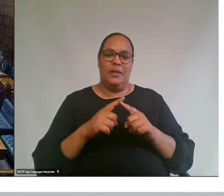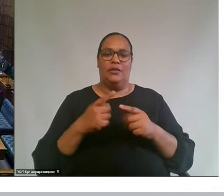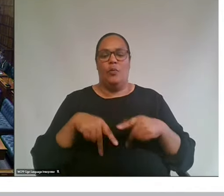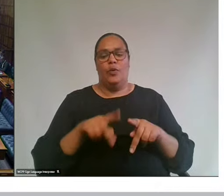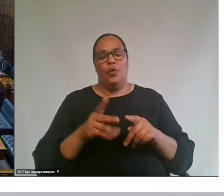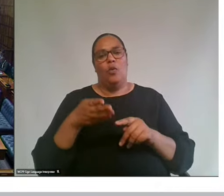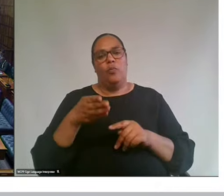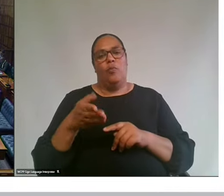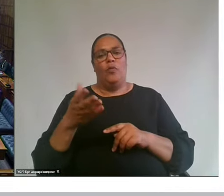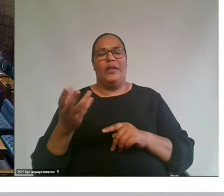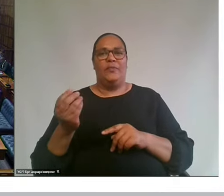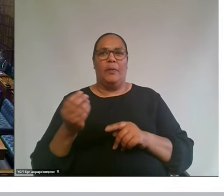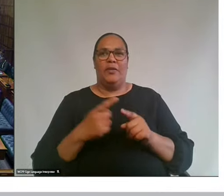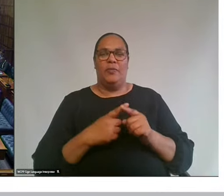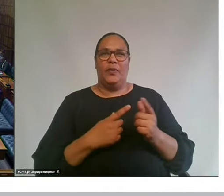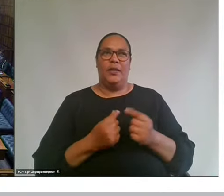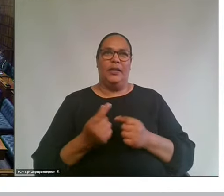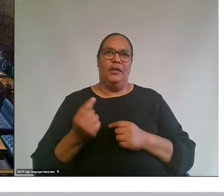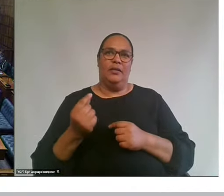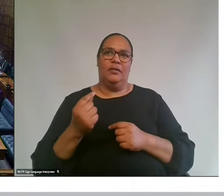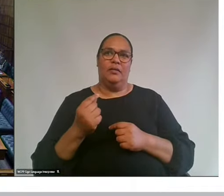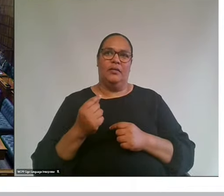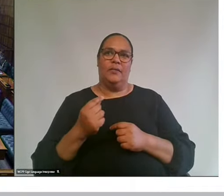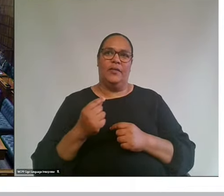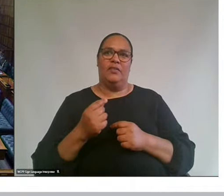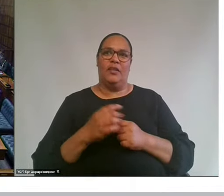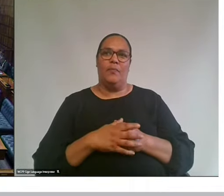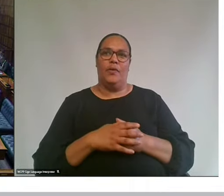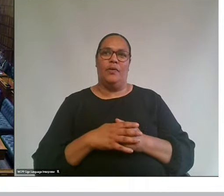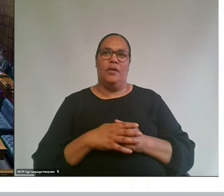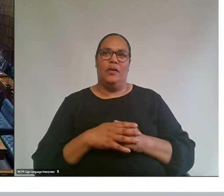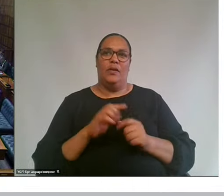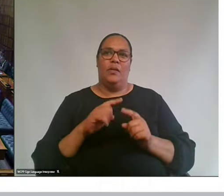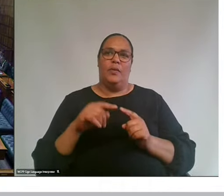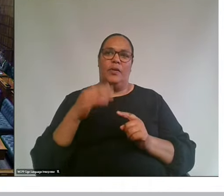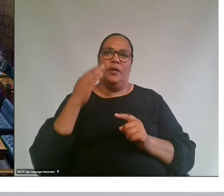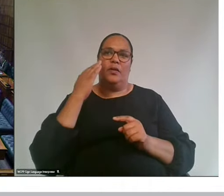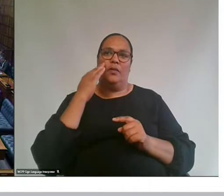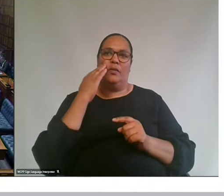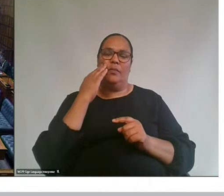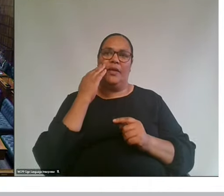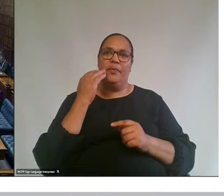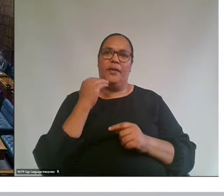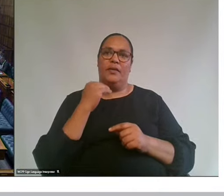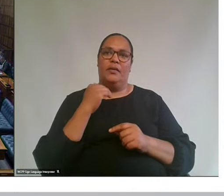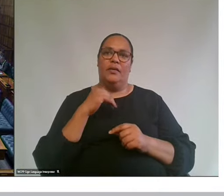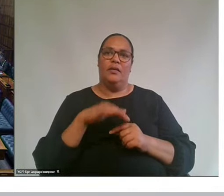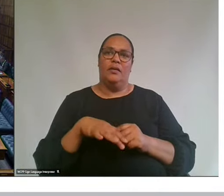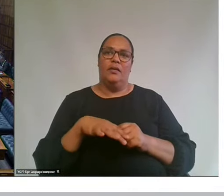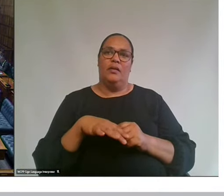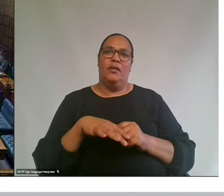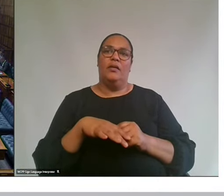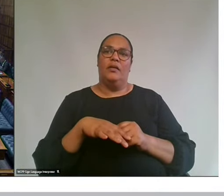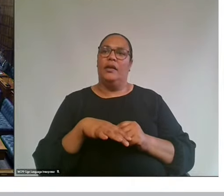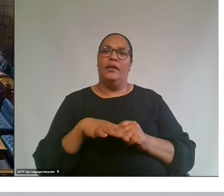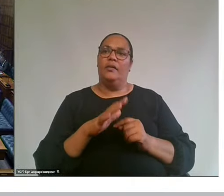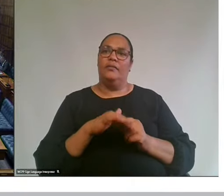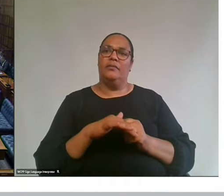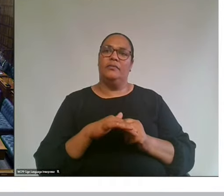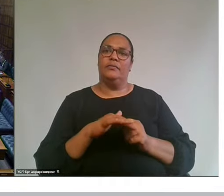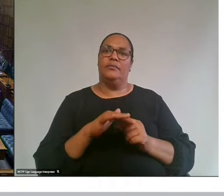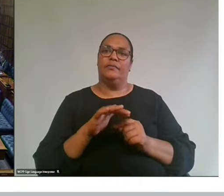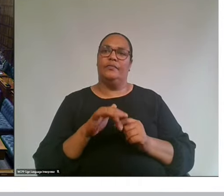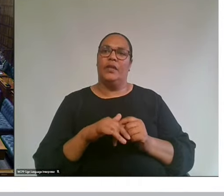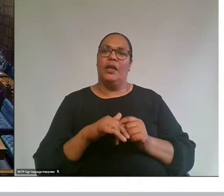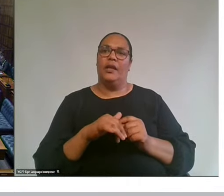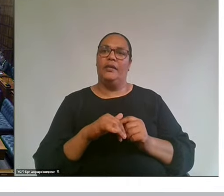are there for that now I do know that Minister Winger as well has been has been engaging particularly on the port